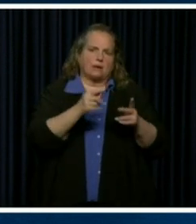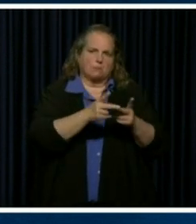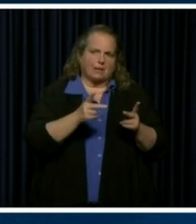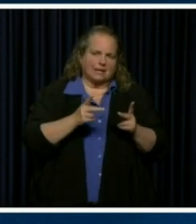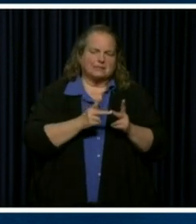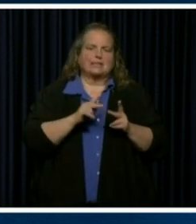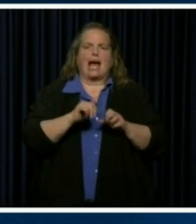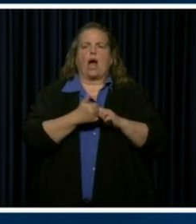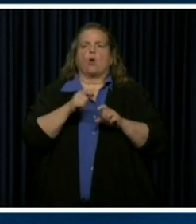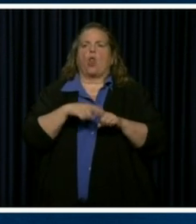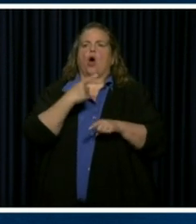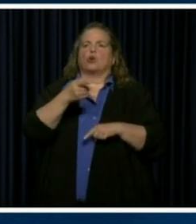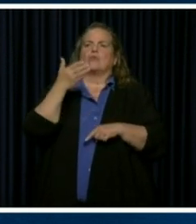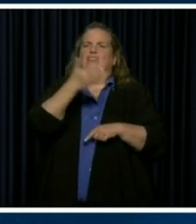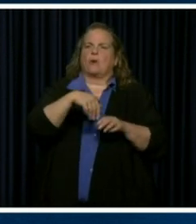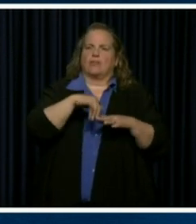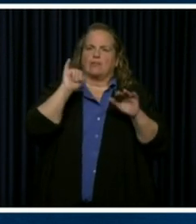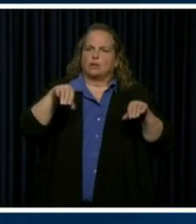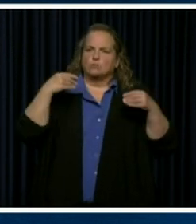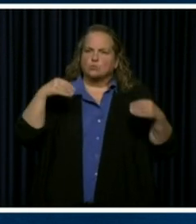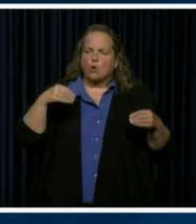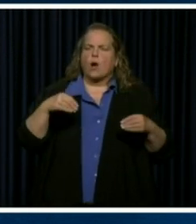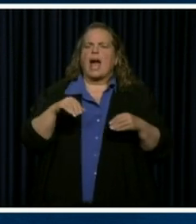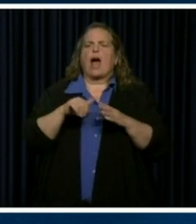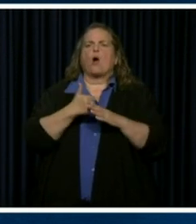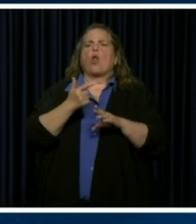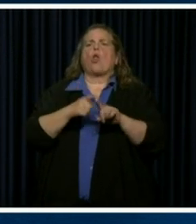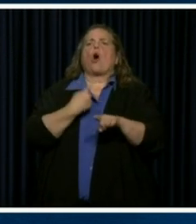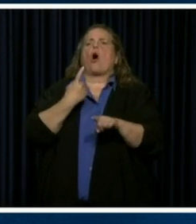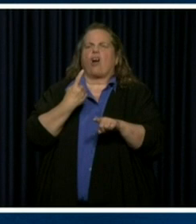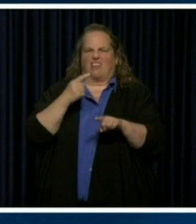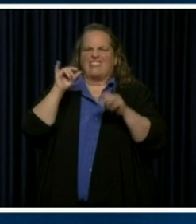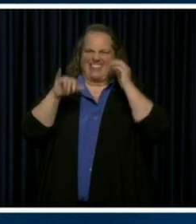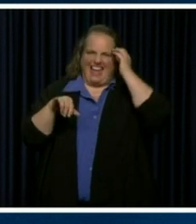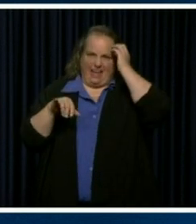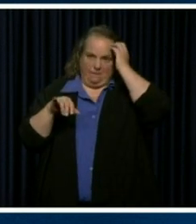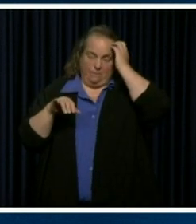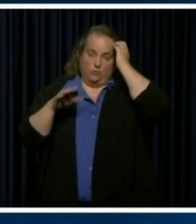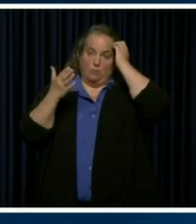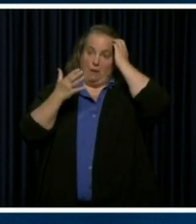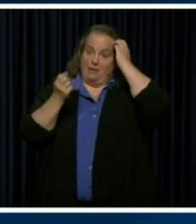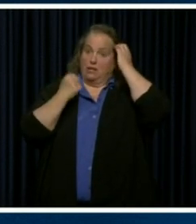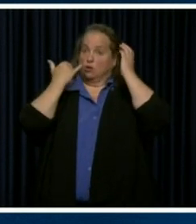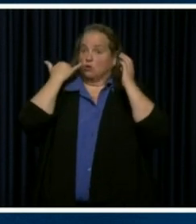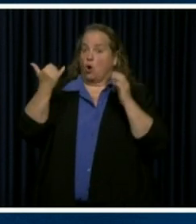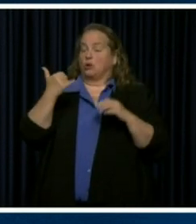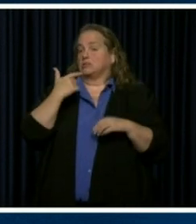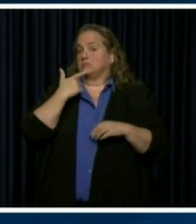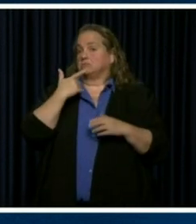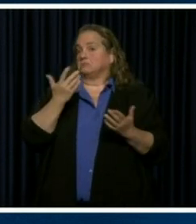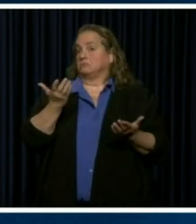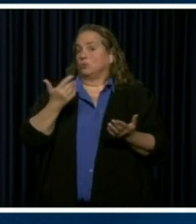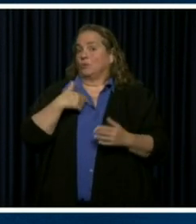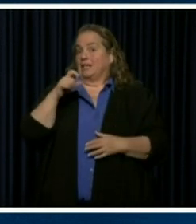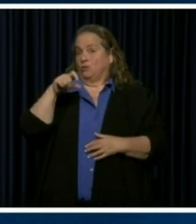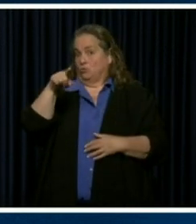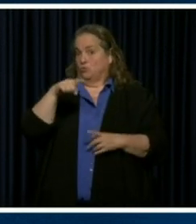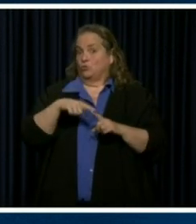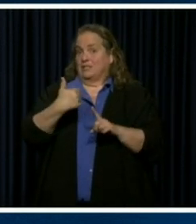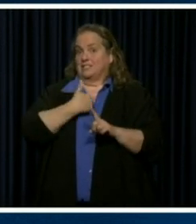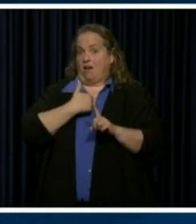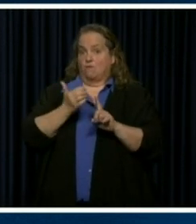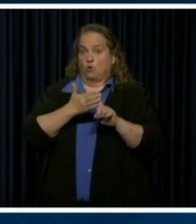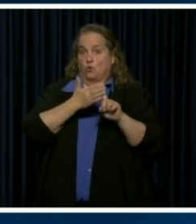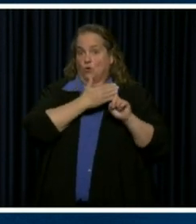both their proximity and the duration that they were with. So you may get a call saying, we need you to